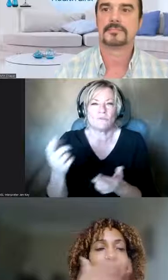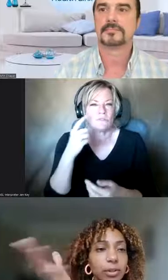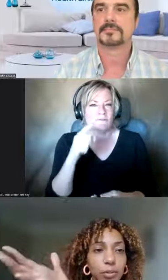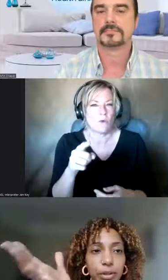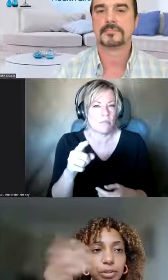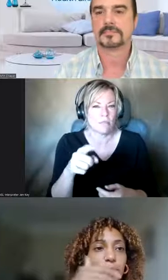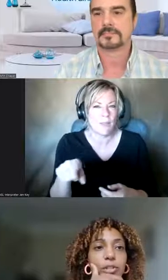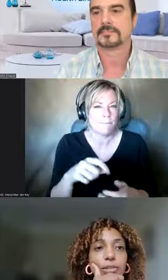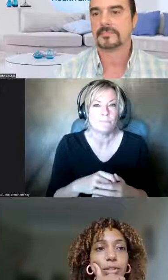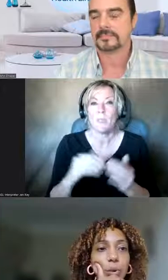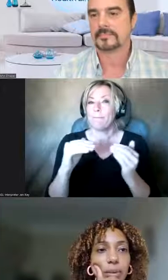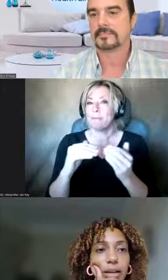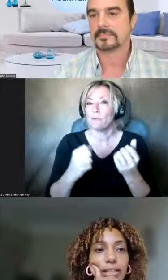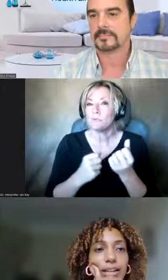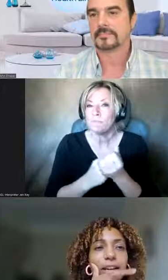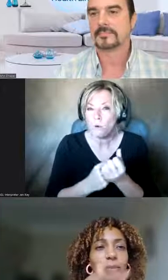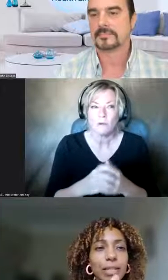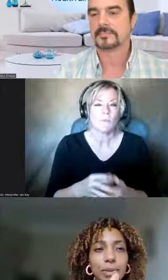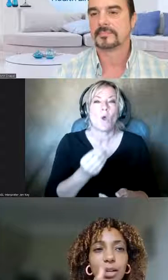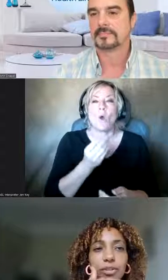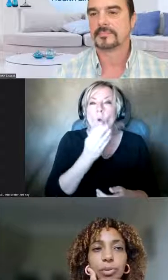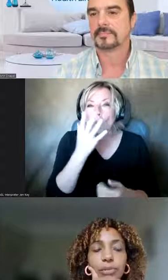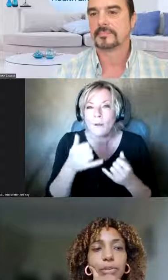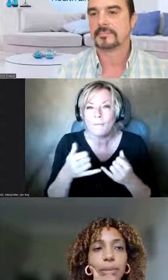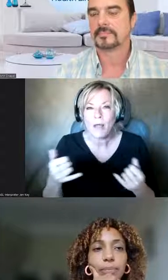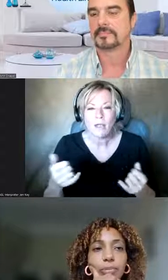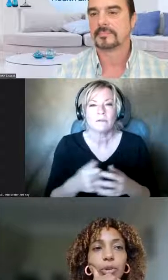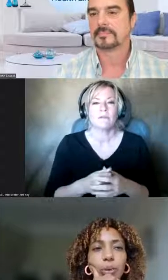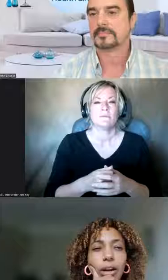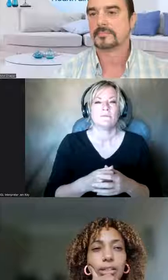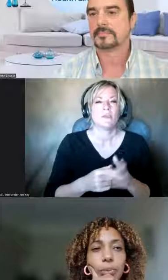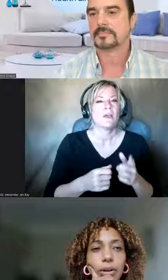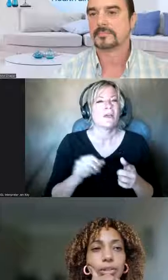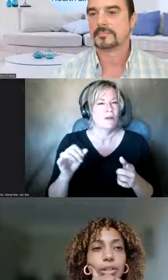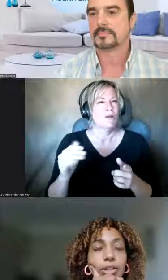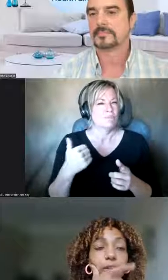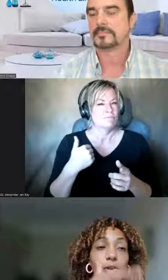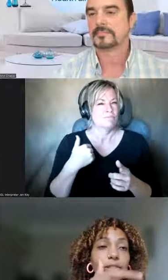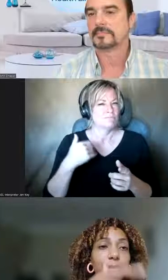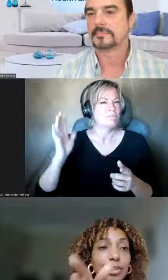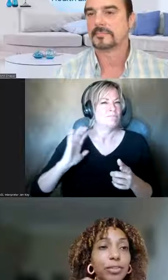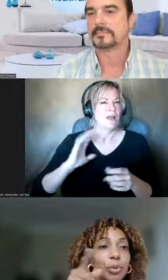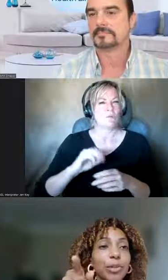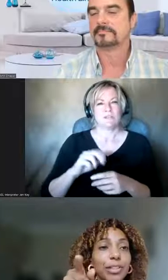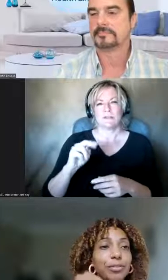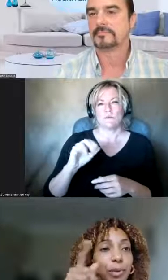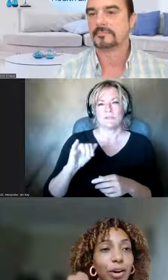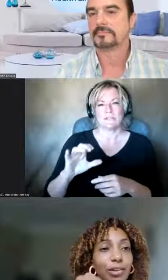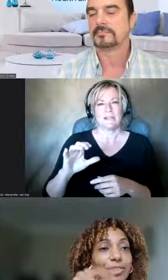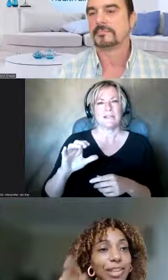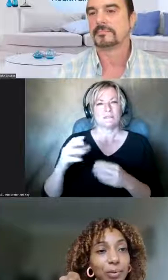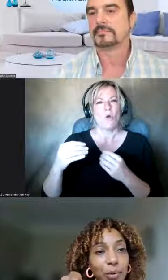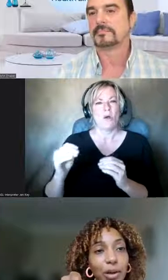like peer support services, warm lines. It reminds me a lot too of work I did when I was in the New York City Mayor's office, where we looked at frequent